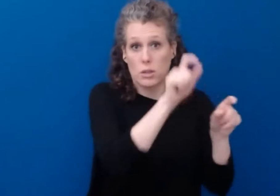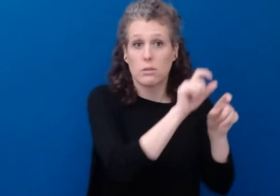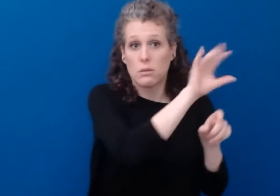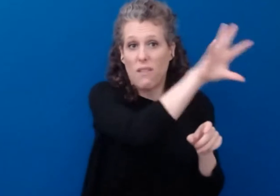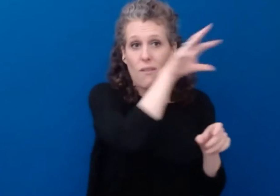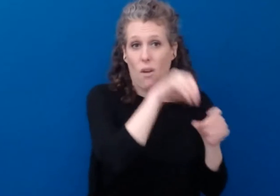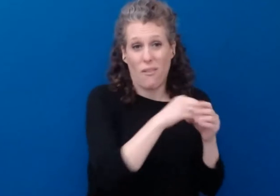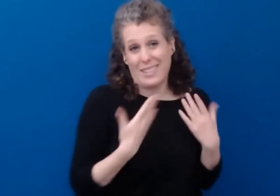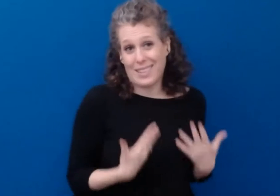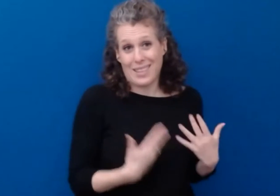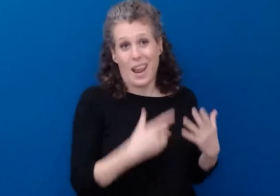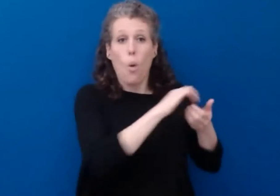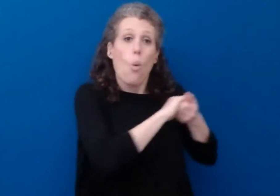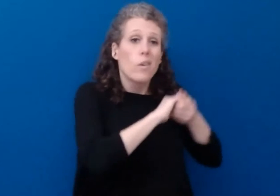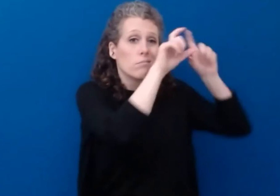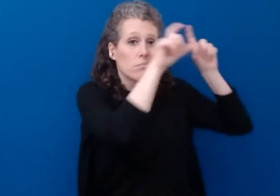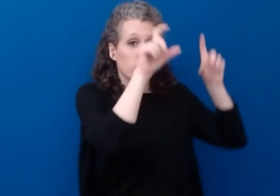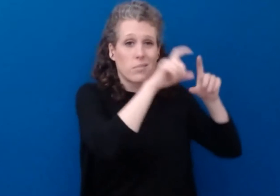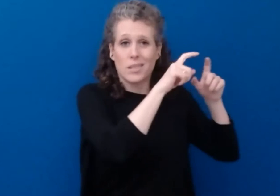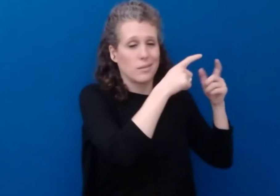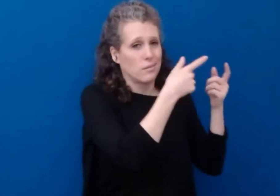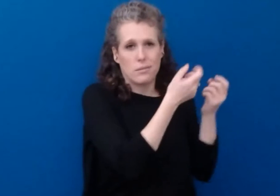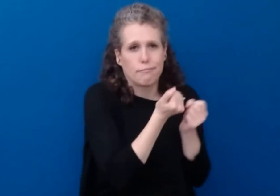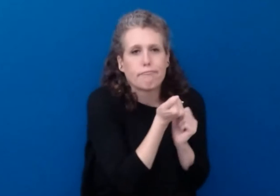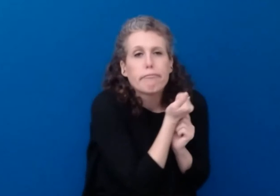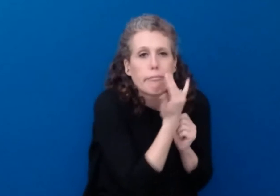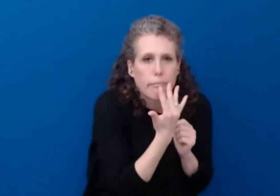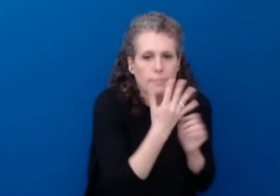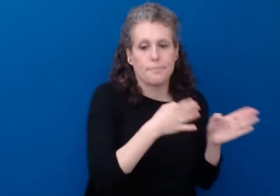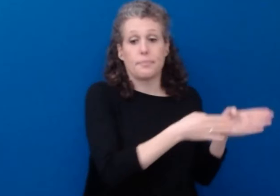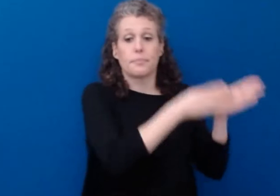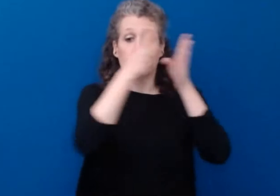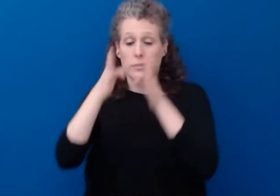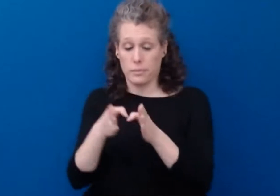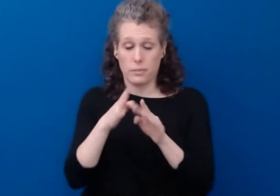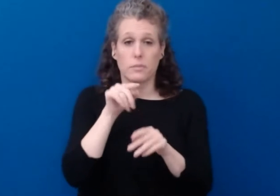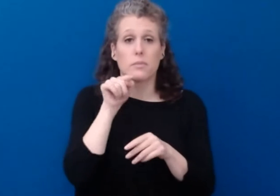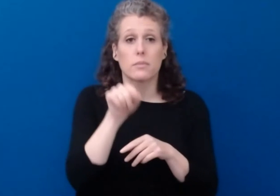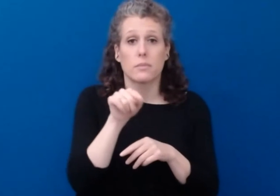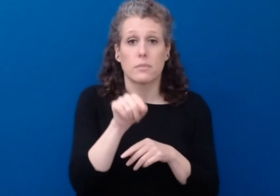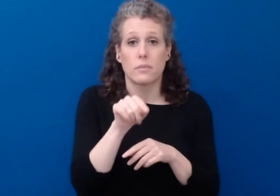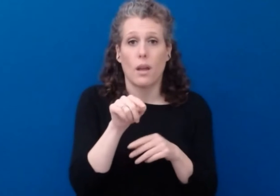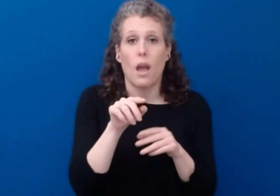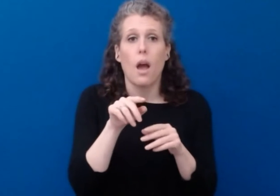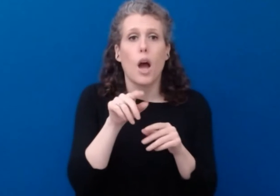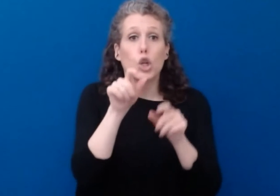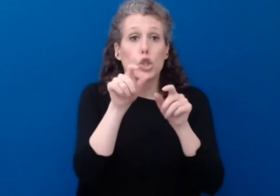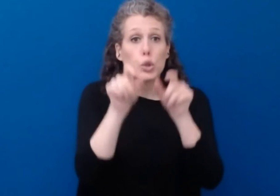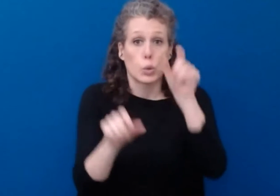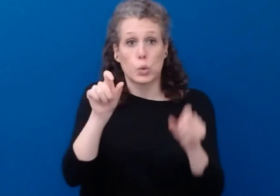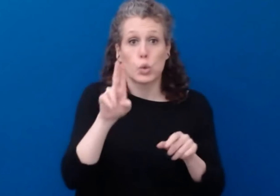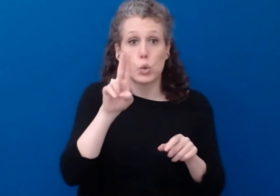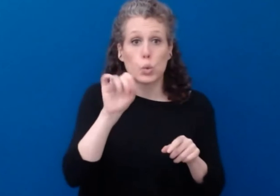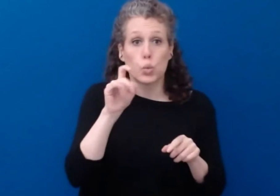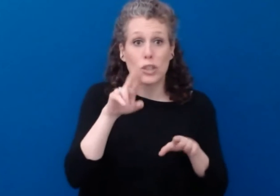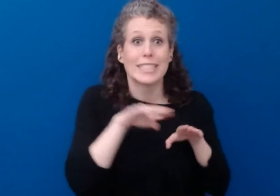few organizations do. And then the second one would be to involve different kinds of users coming from